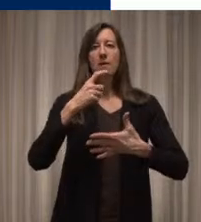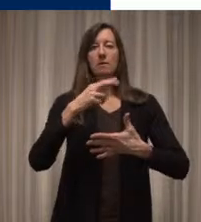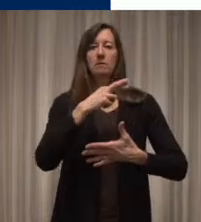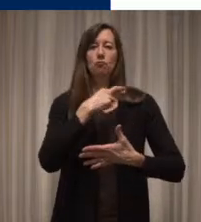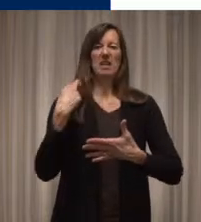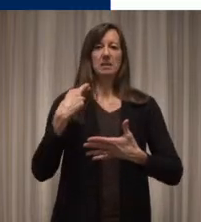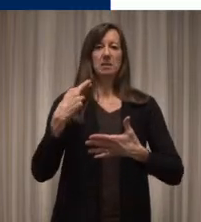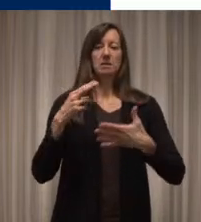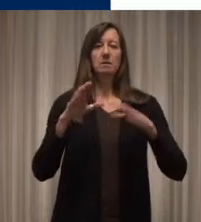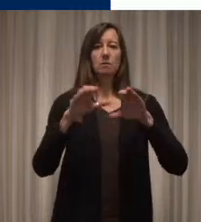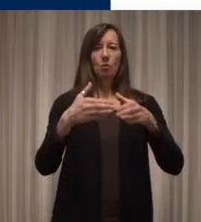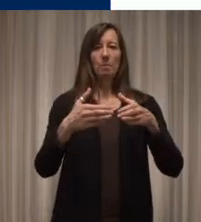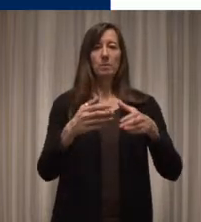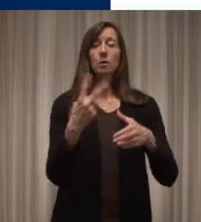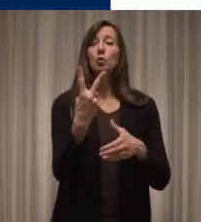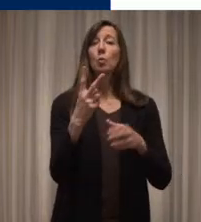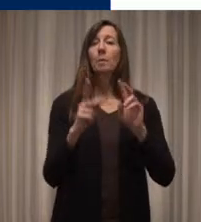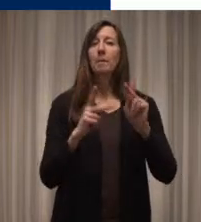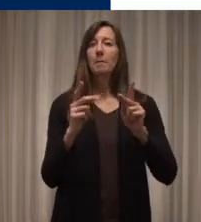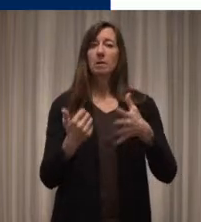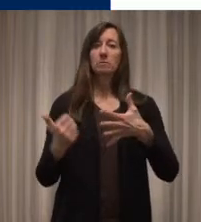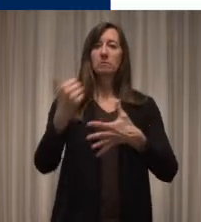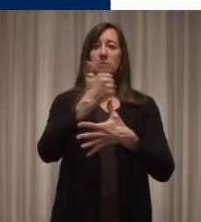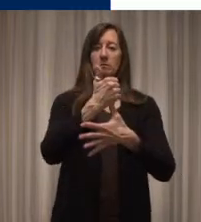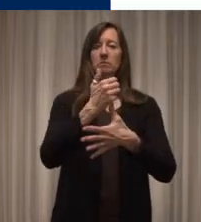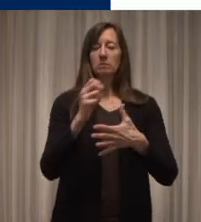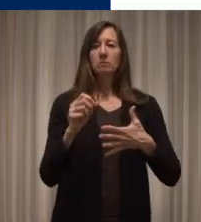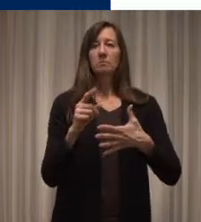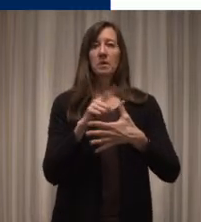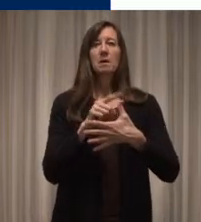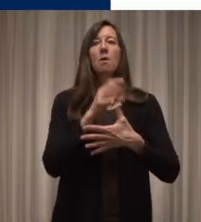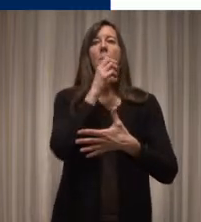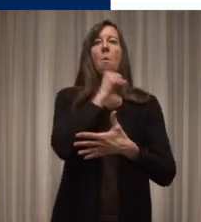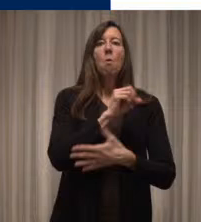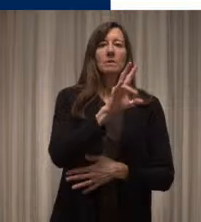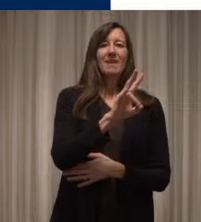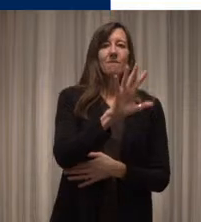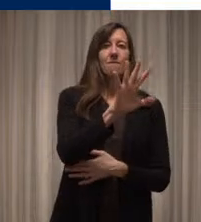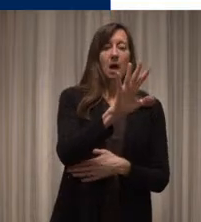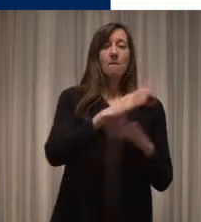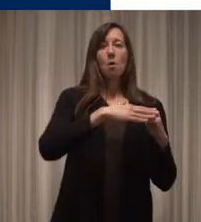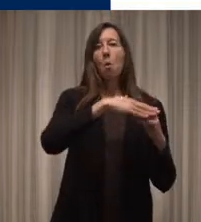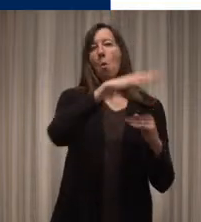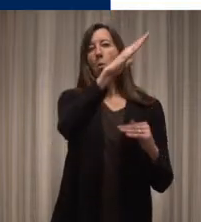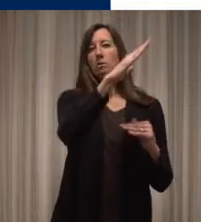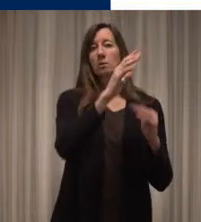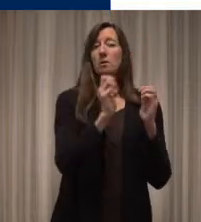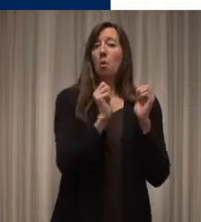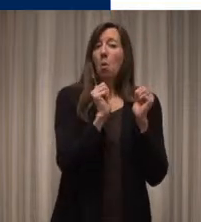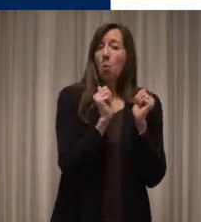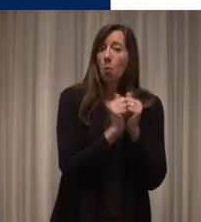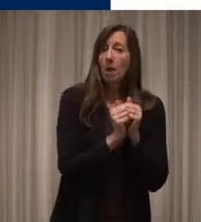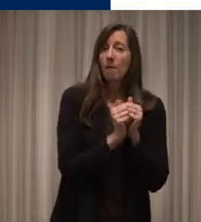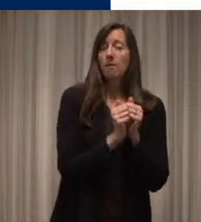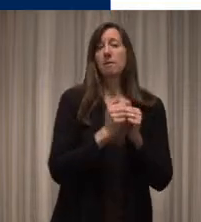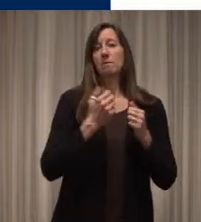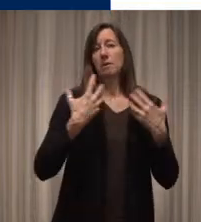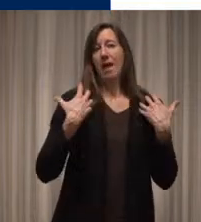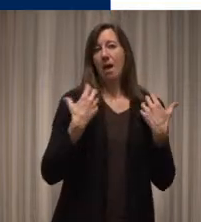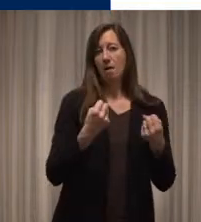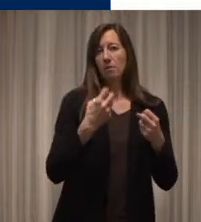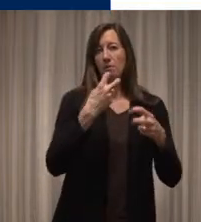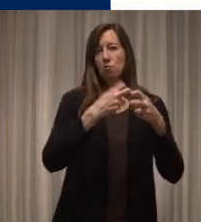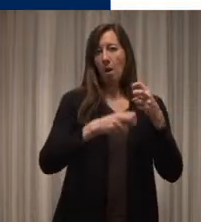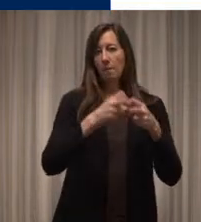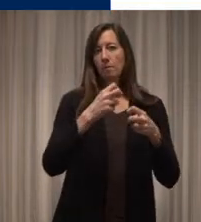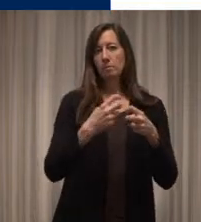in that group. The first are those that are 75 or older with one of the underlying qualifying health conditions, and I'll